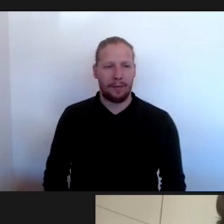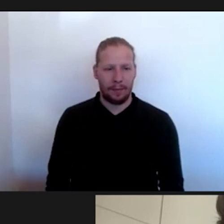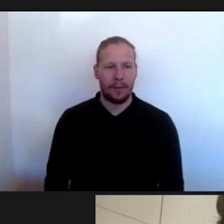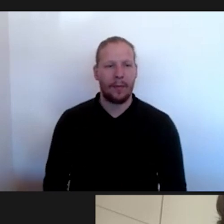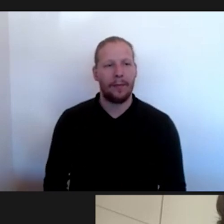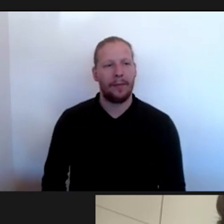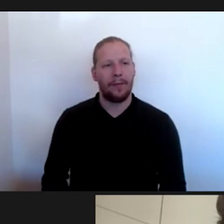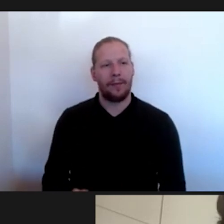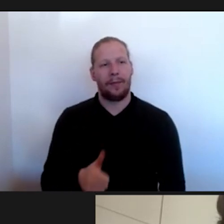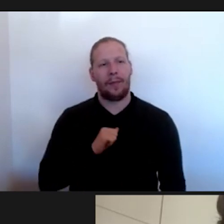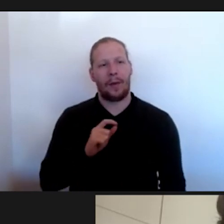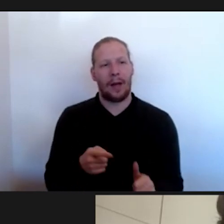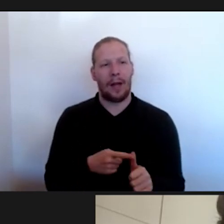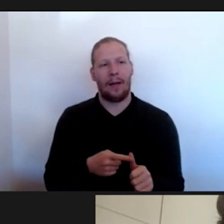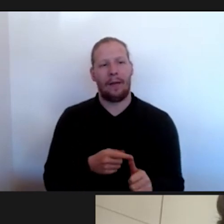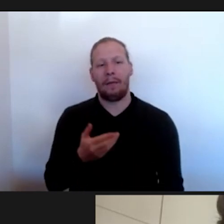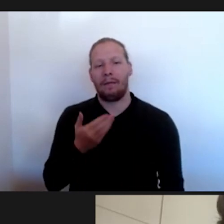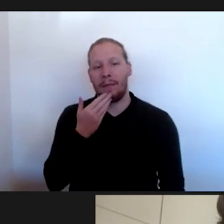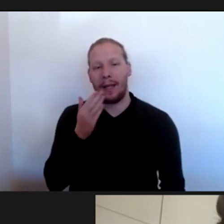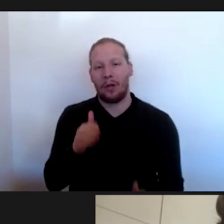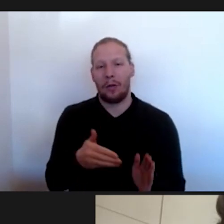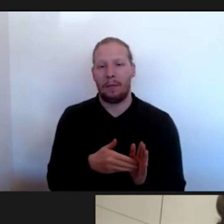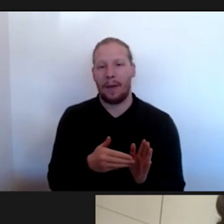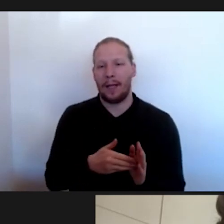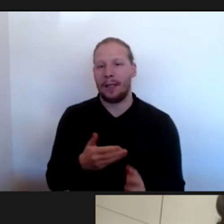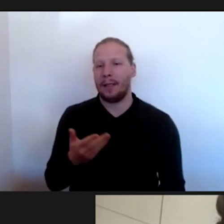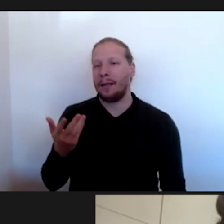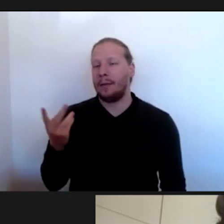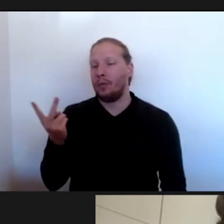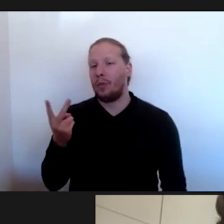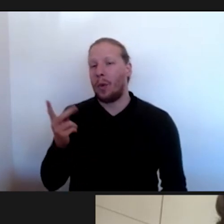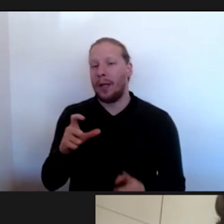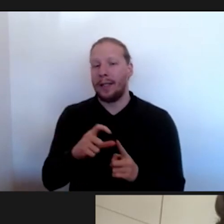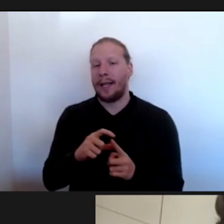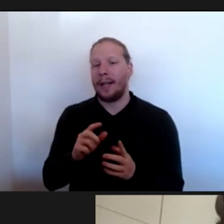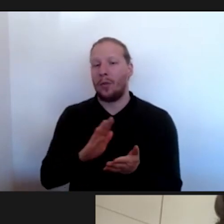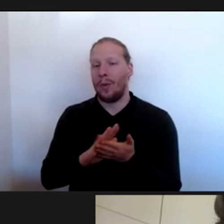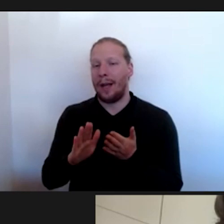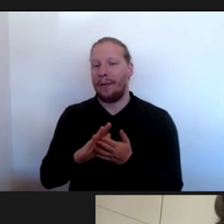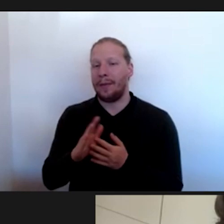Hafsa and Daniel, feel free to raise your hand, any of the questions you're wanting to answer.